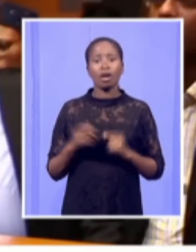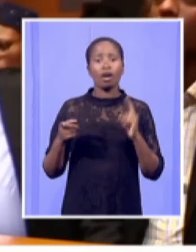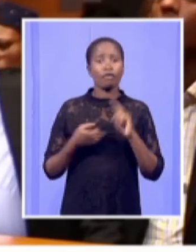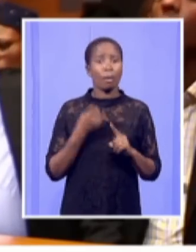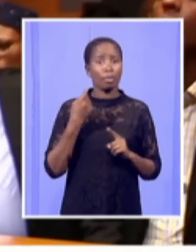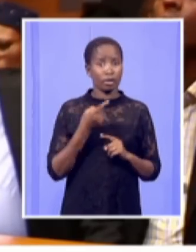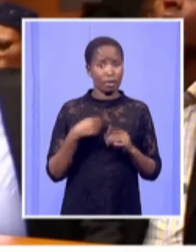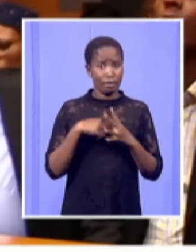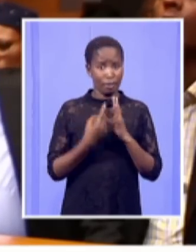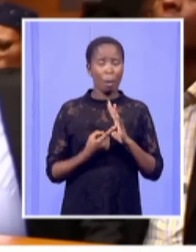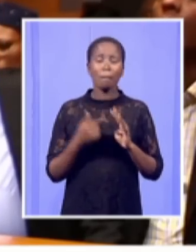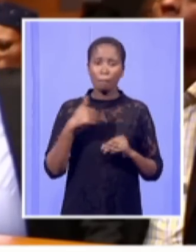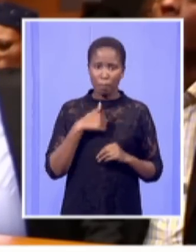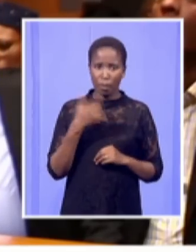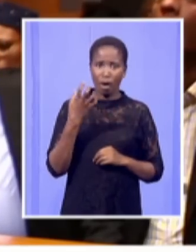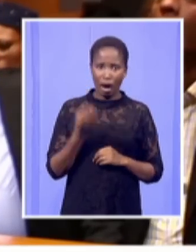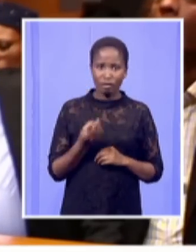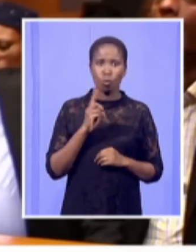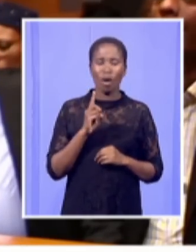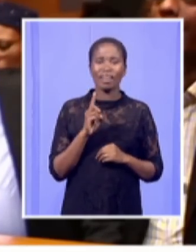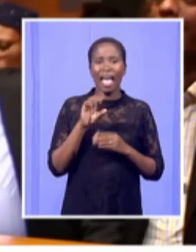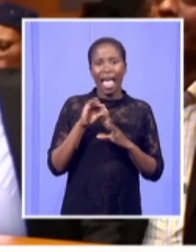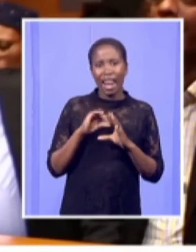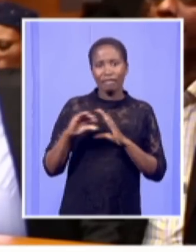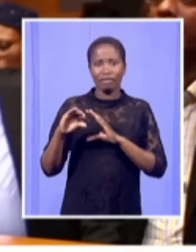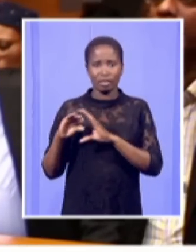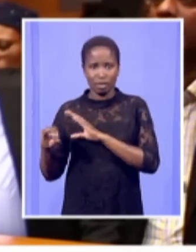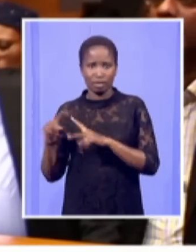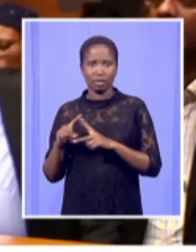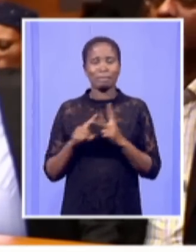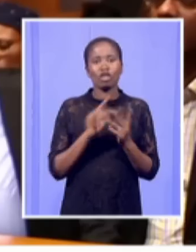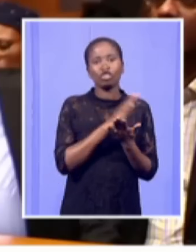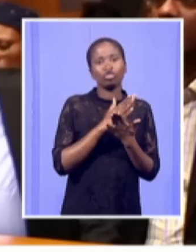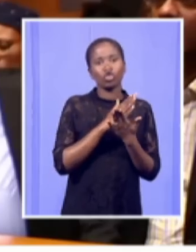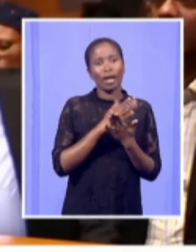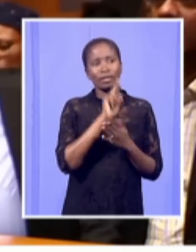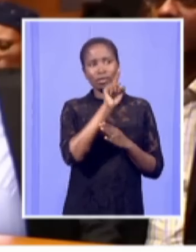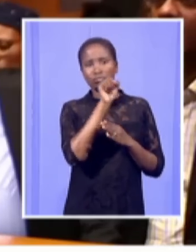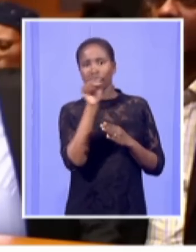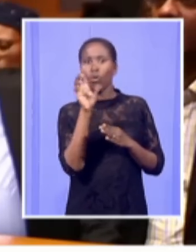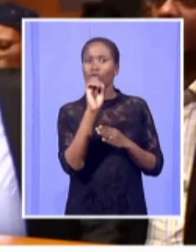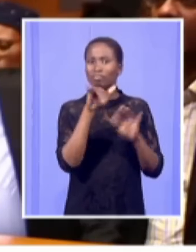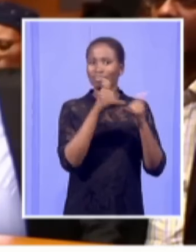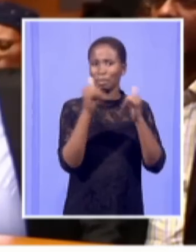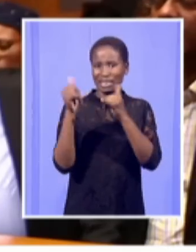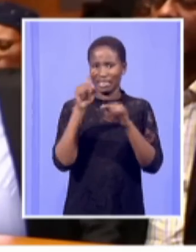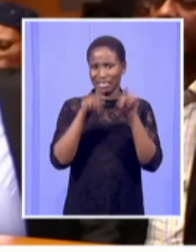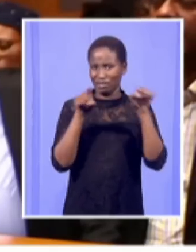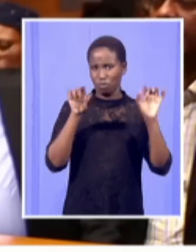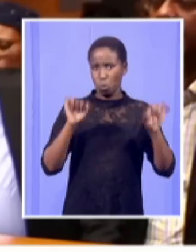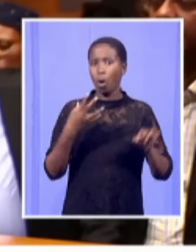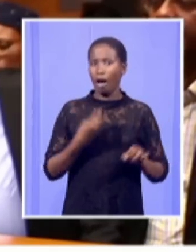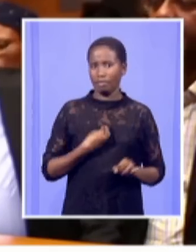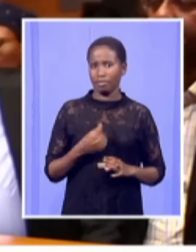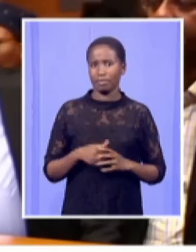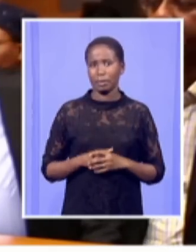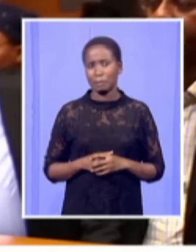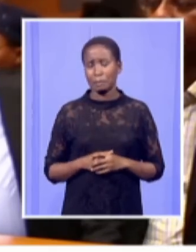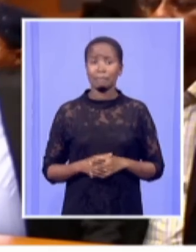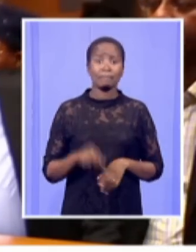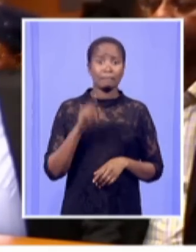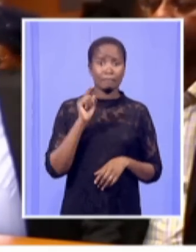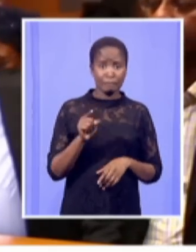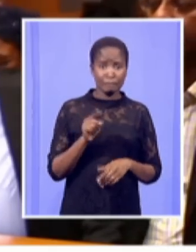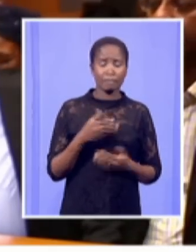hold interest in various investments as well as shares in certain corporate entities. These are also susceptible to the